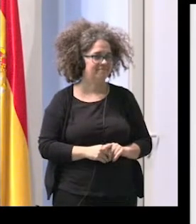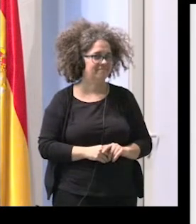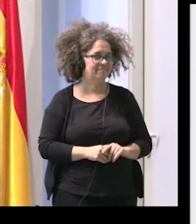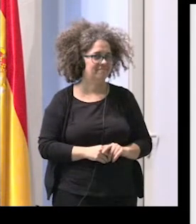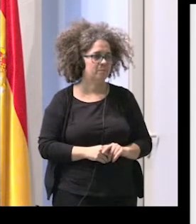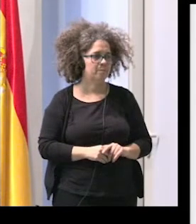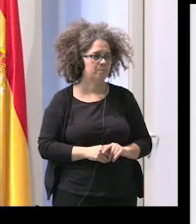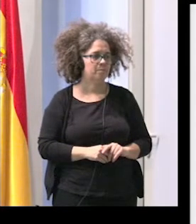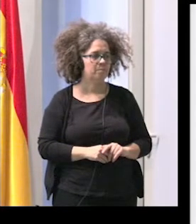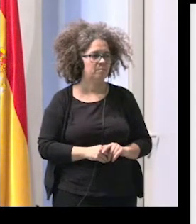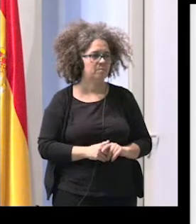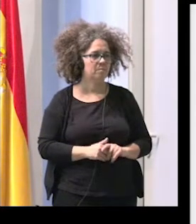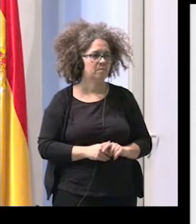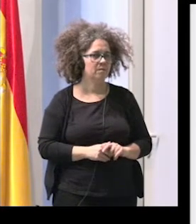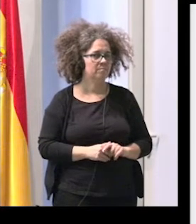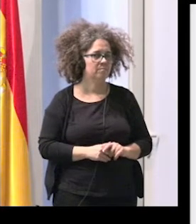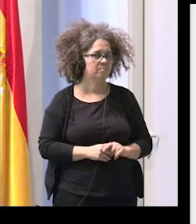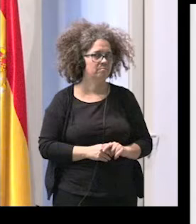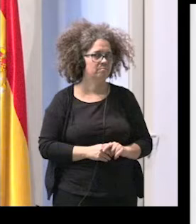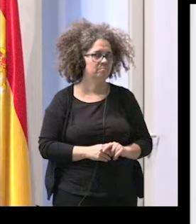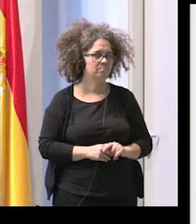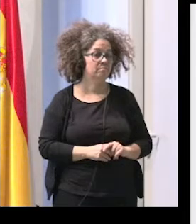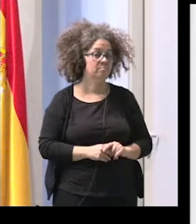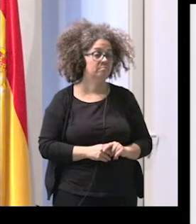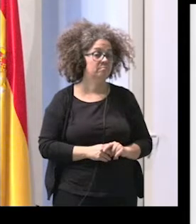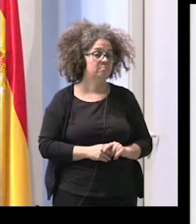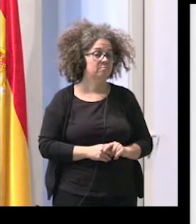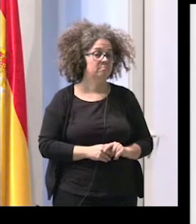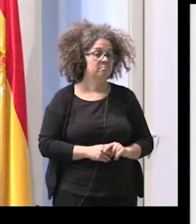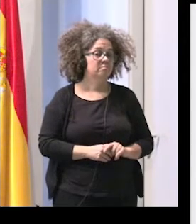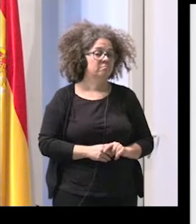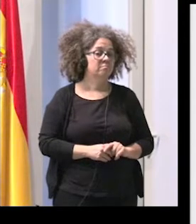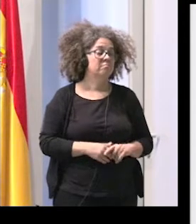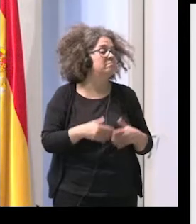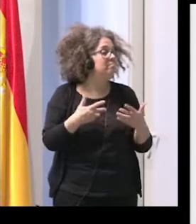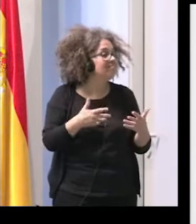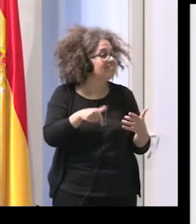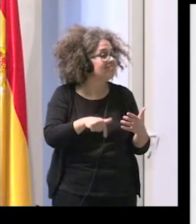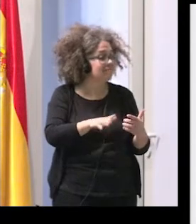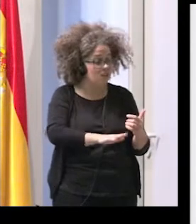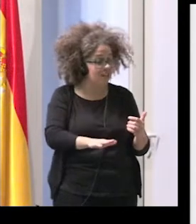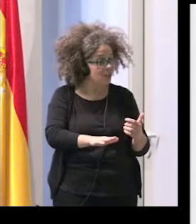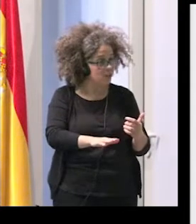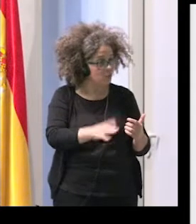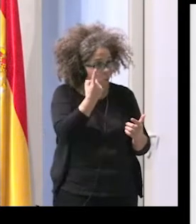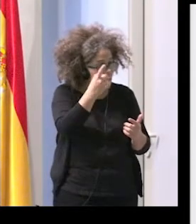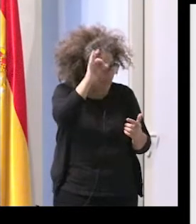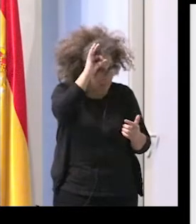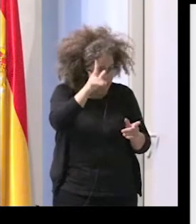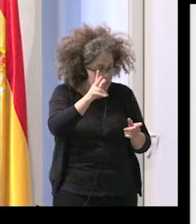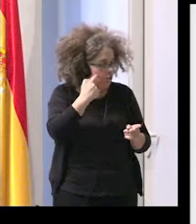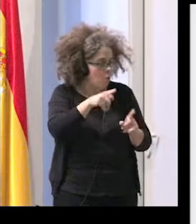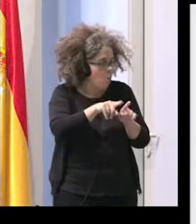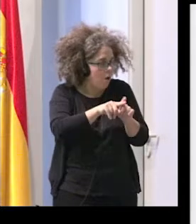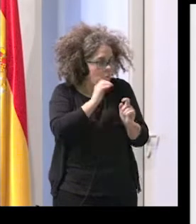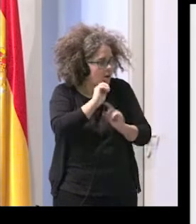challenging for children to hear with one cochlear implant. We've made remarkable progress